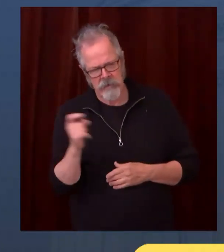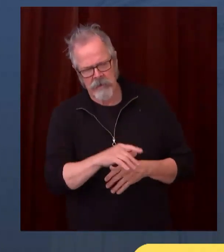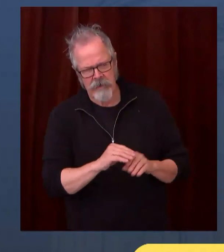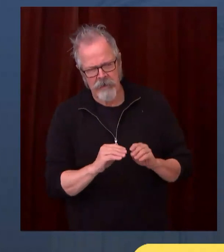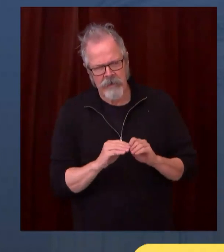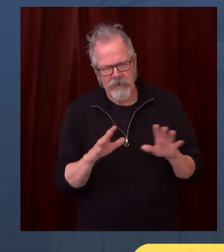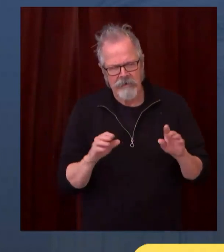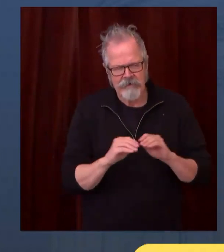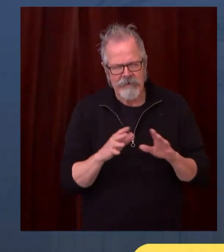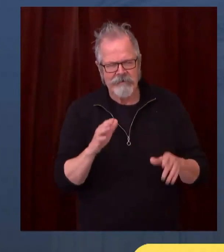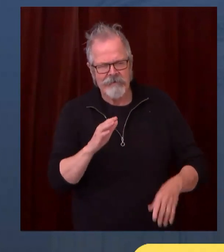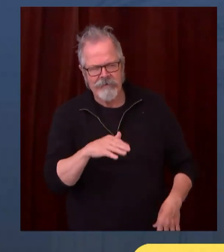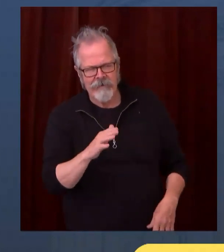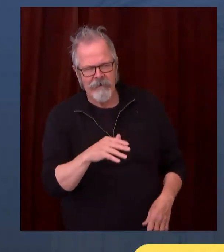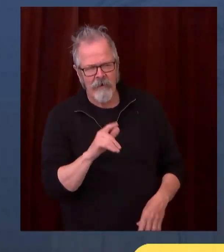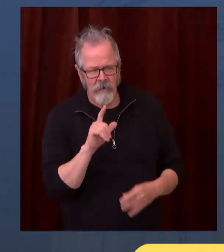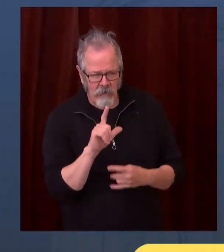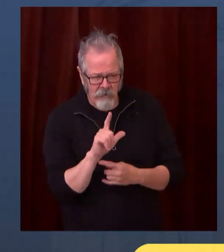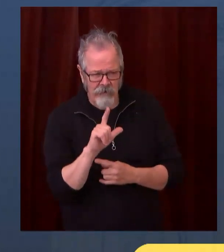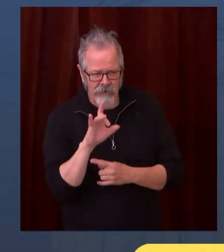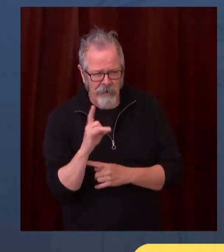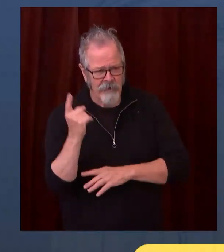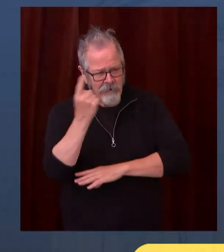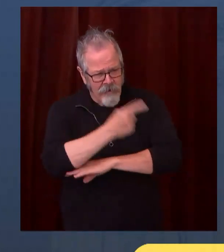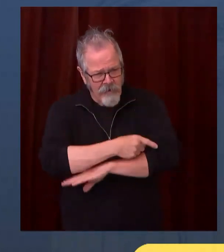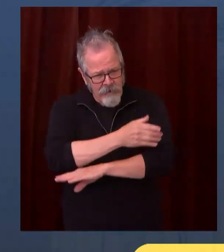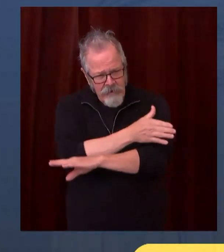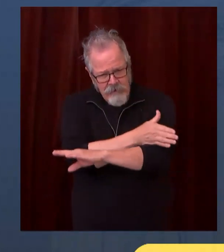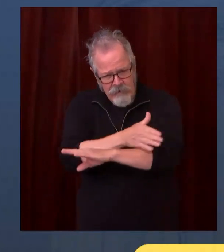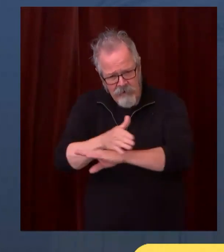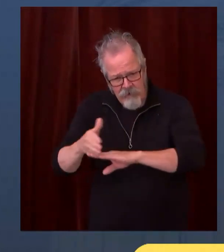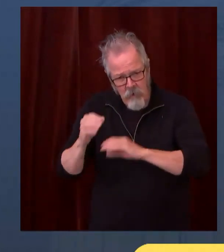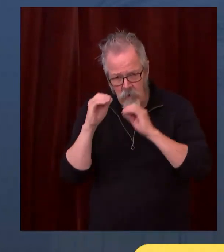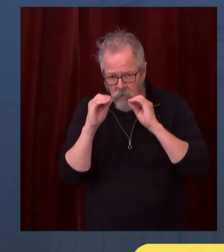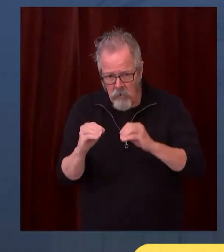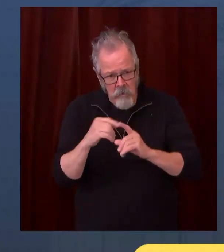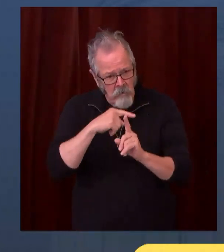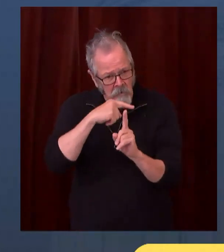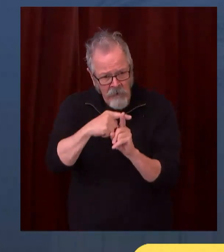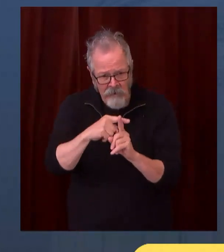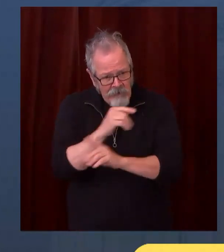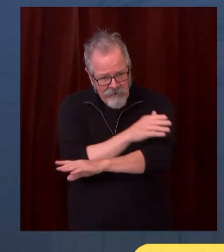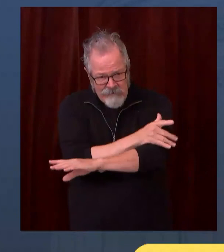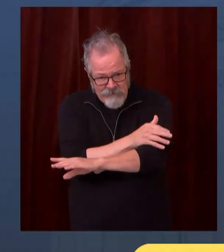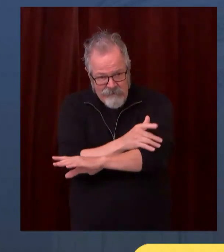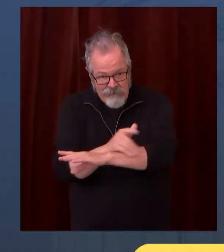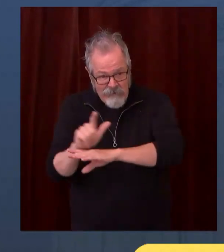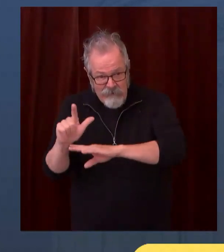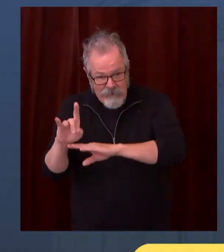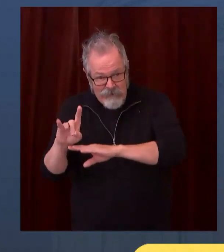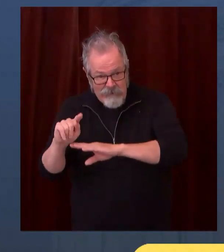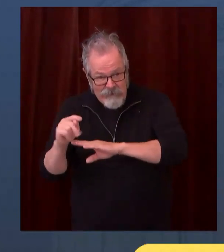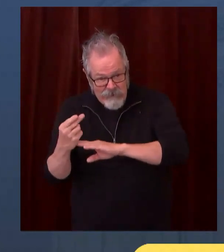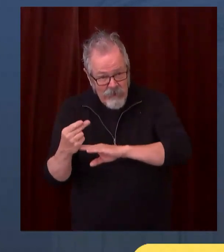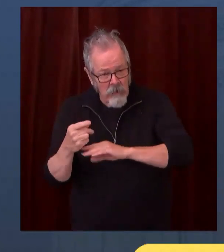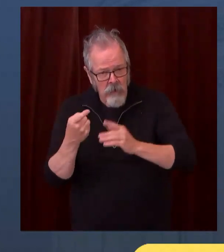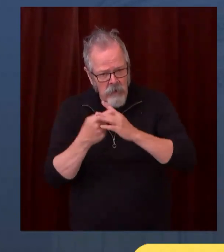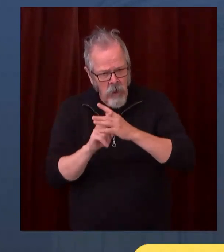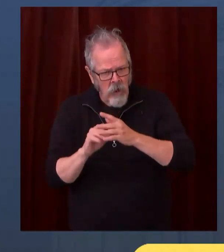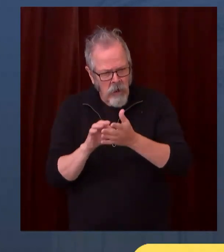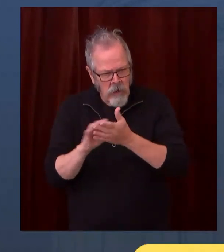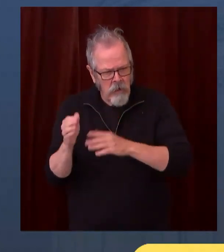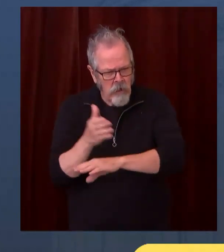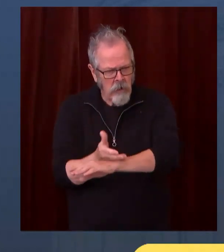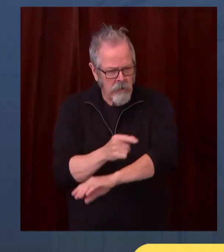Wednesday? I think there'd be a lot of families want to know, can they make plans a week from now to